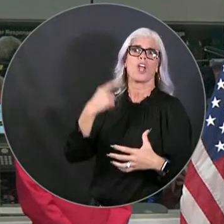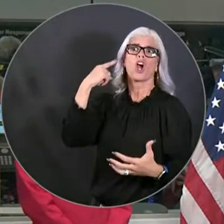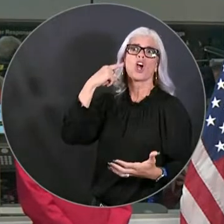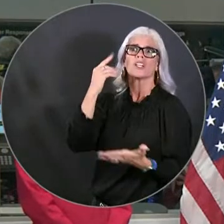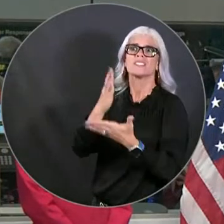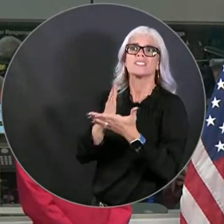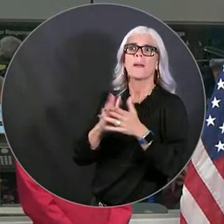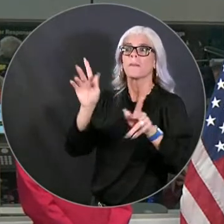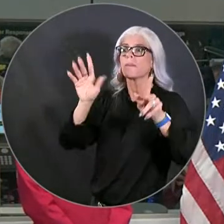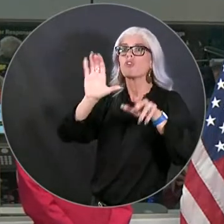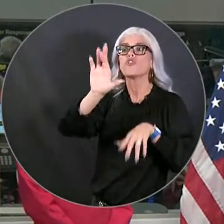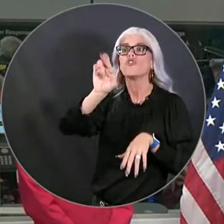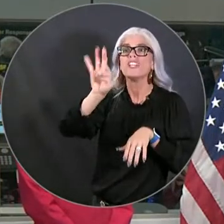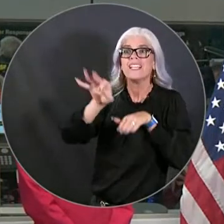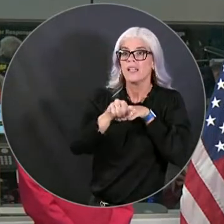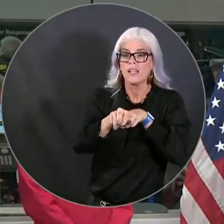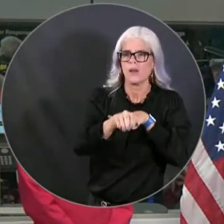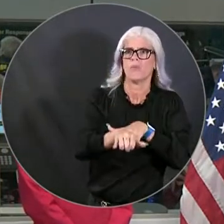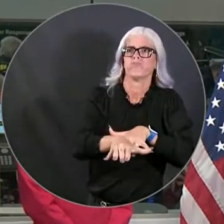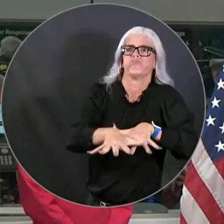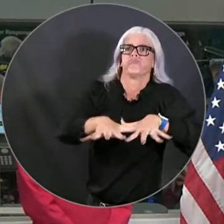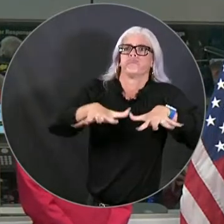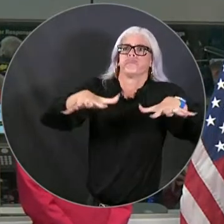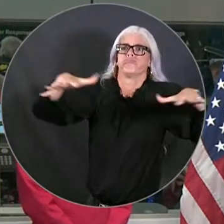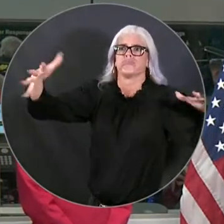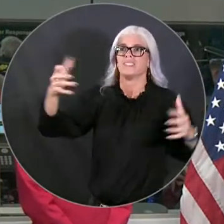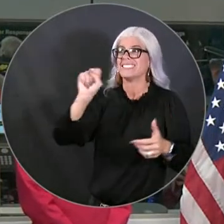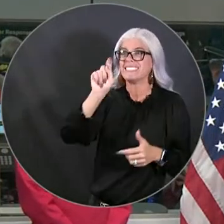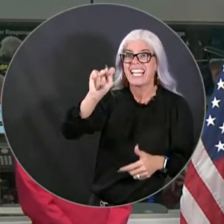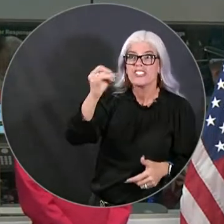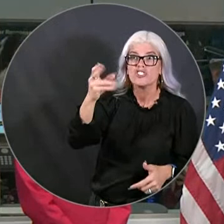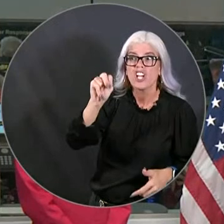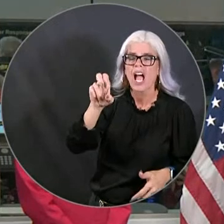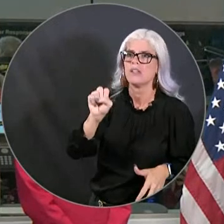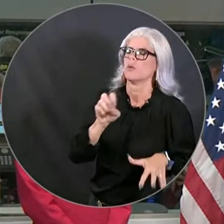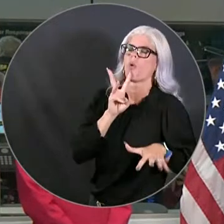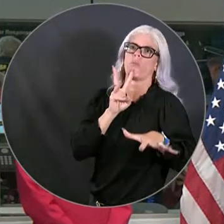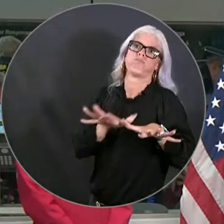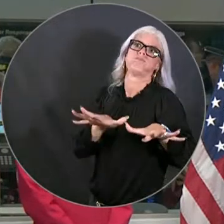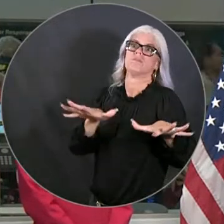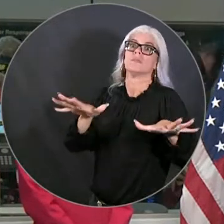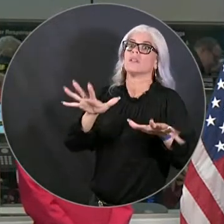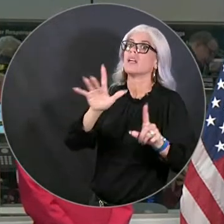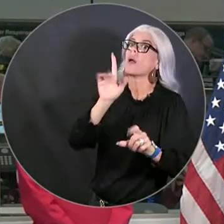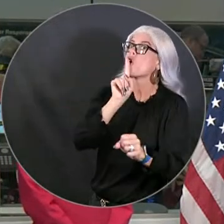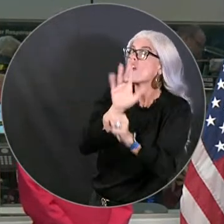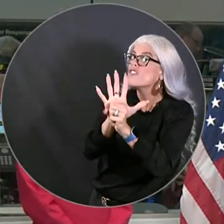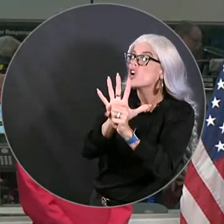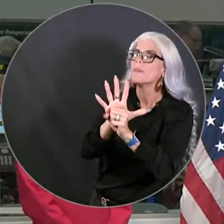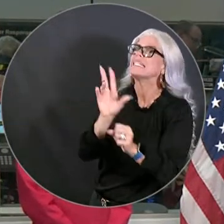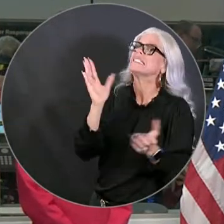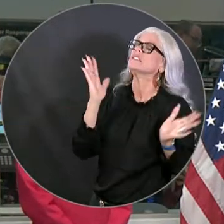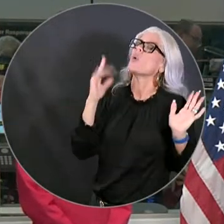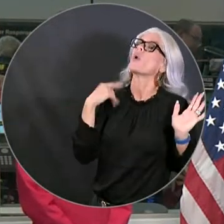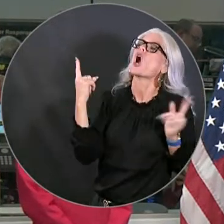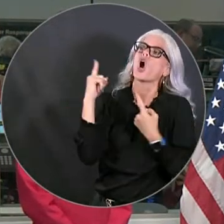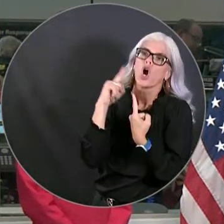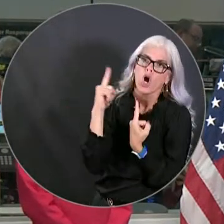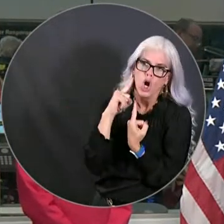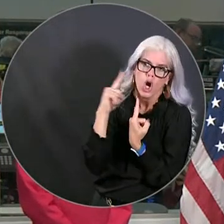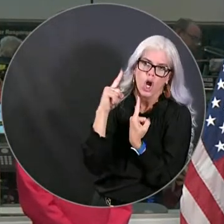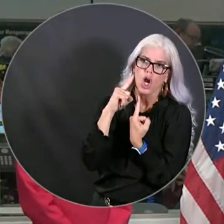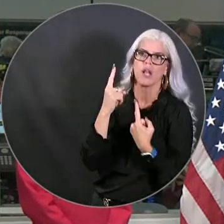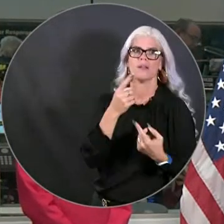the area around the St. John's, headwaters around the St. John's area, and unconfirmed, may have been rising at about a rate to about